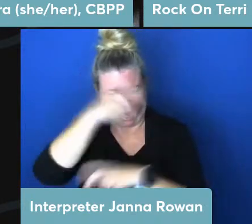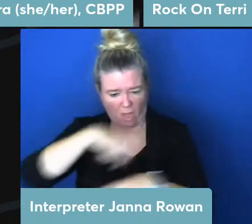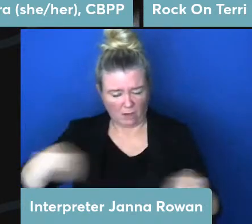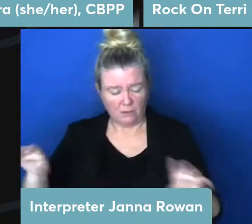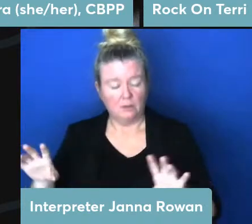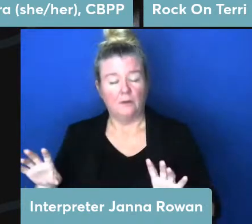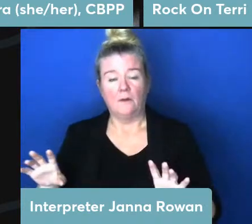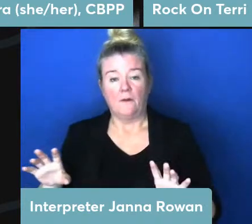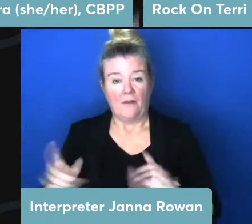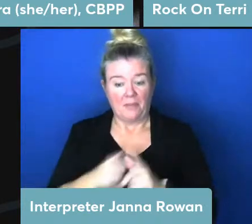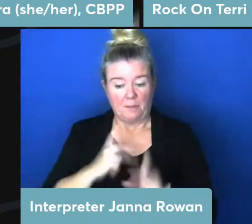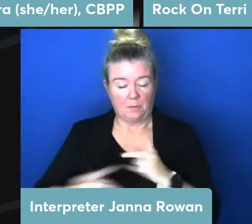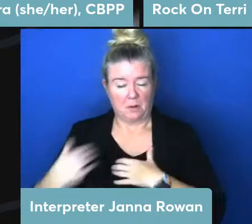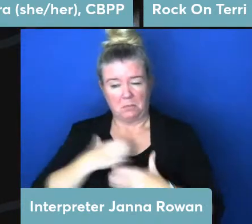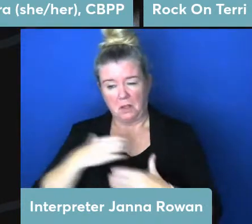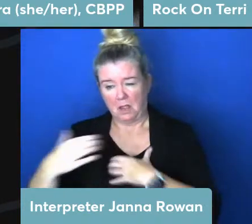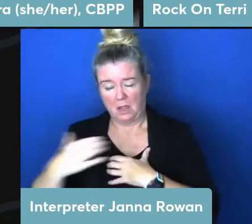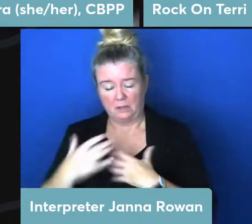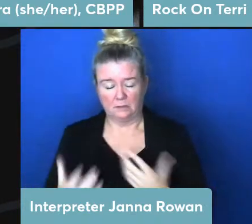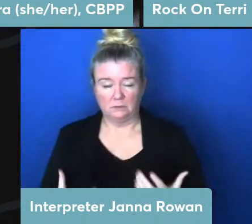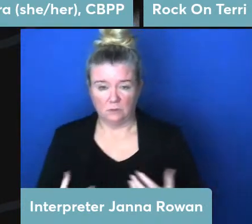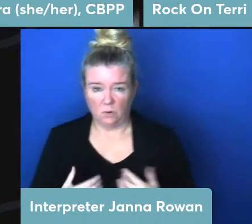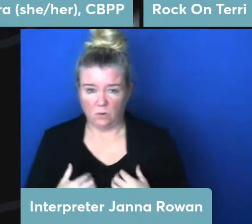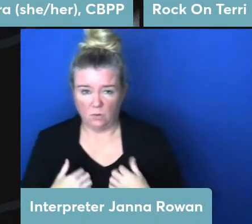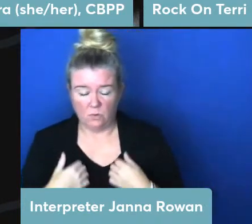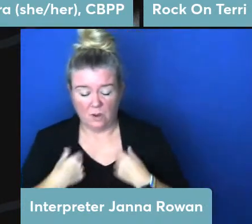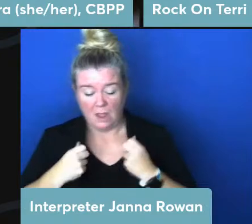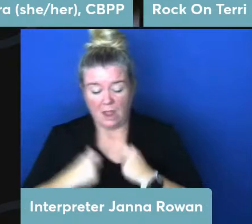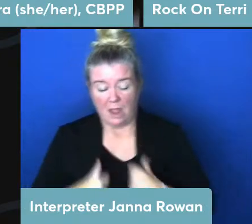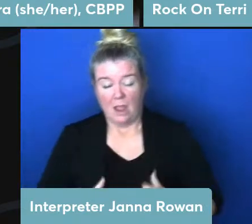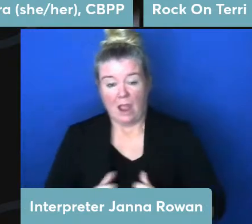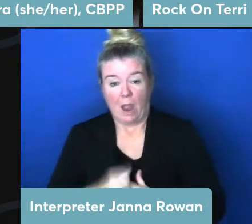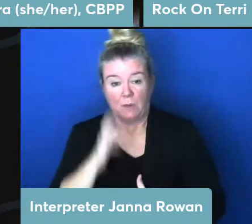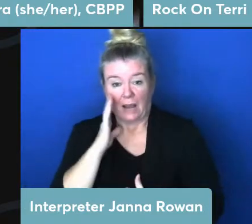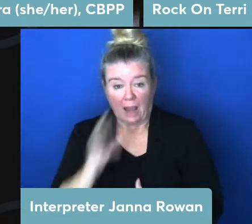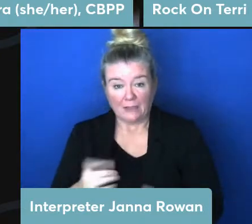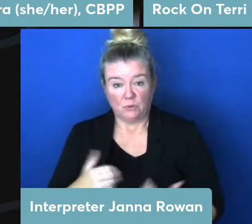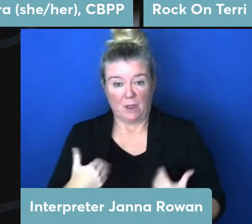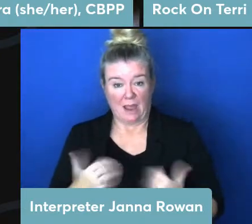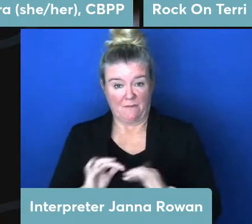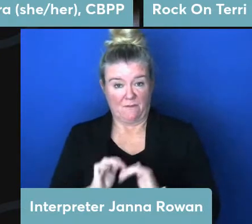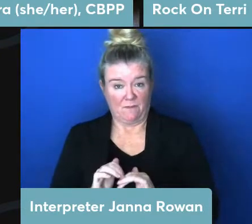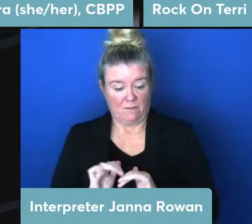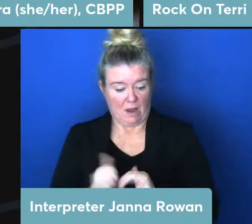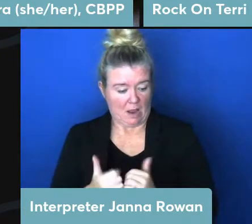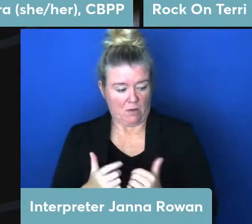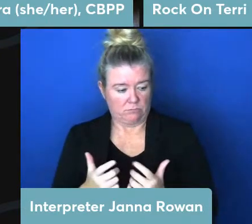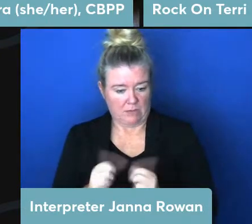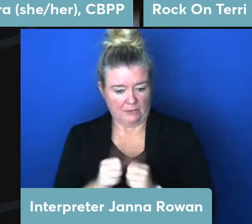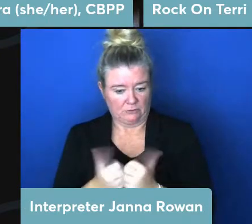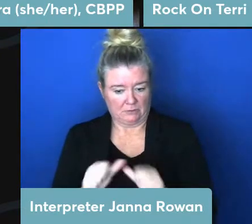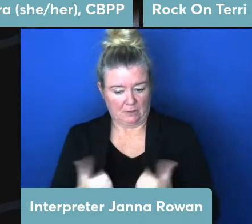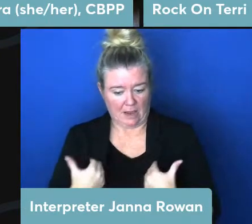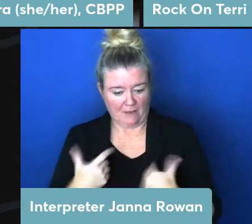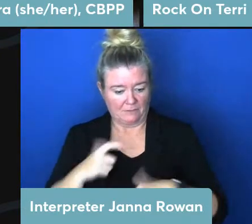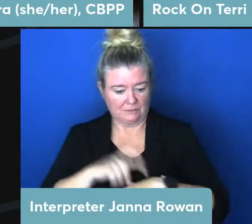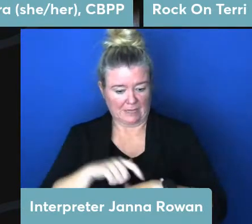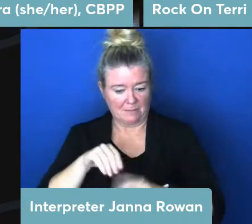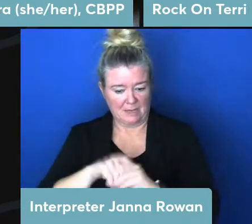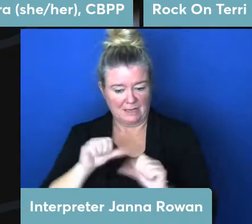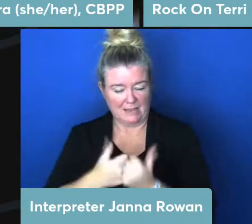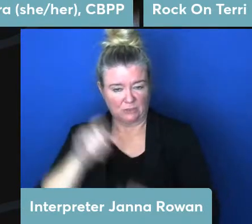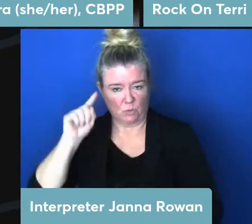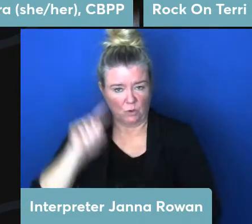I'd get complaints about it. So I'd like for there to be a way for agency time to be reduced. I'd